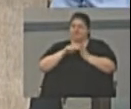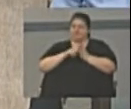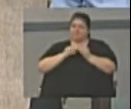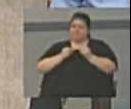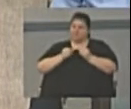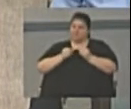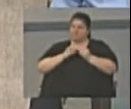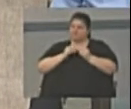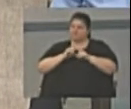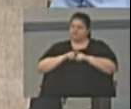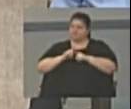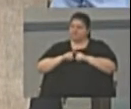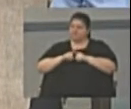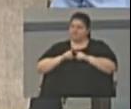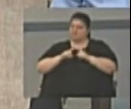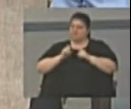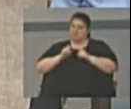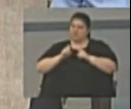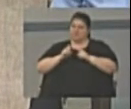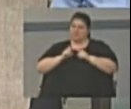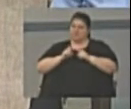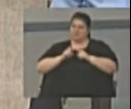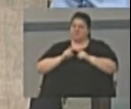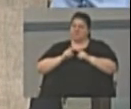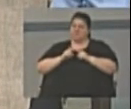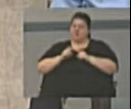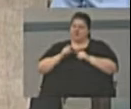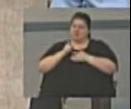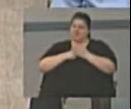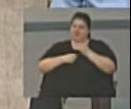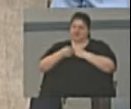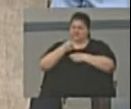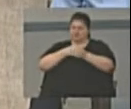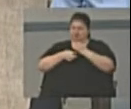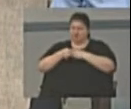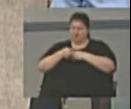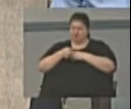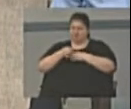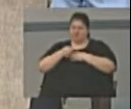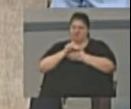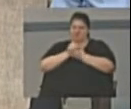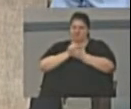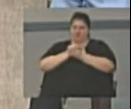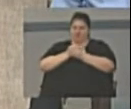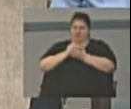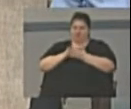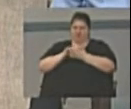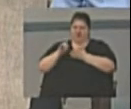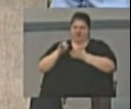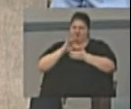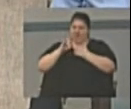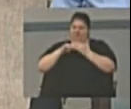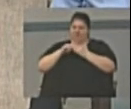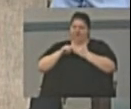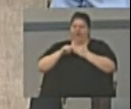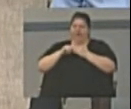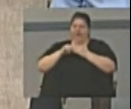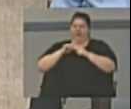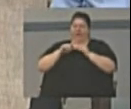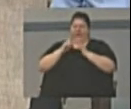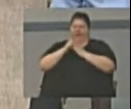and also from the pilot revenues that Mr. Kaysen was talking about. And the legislation